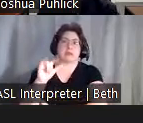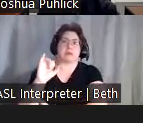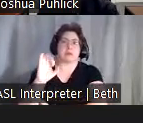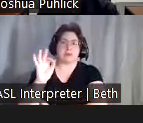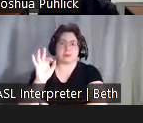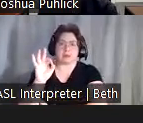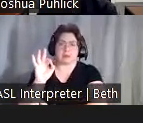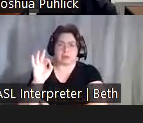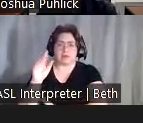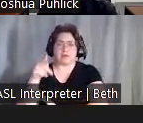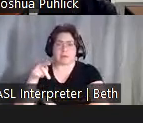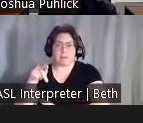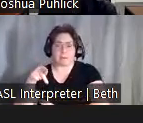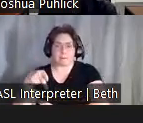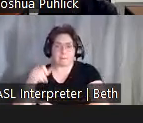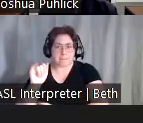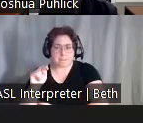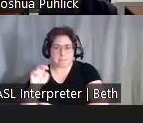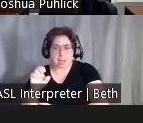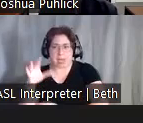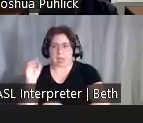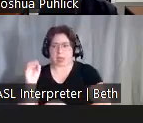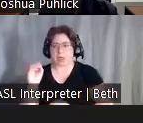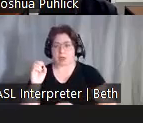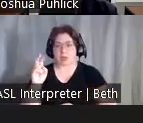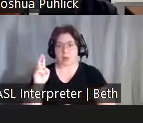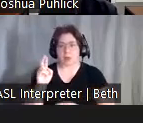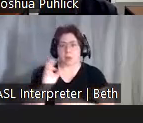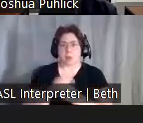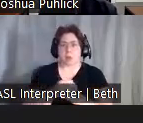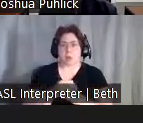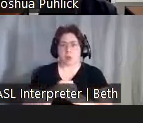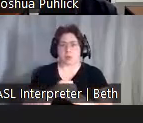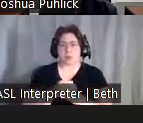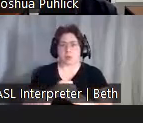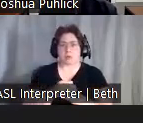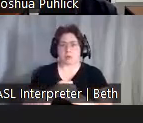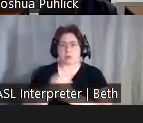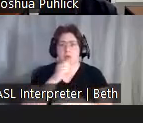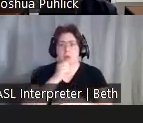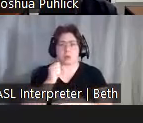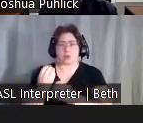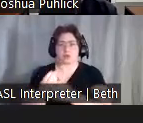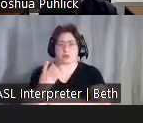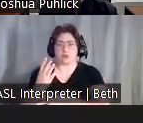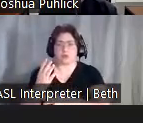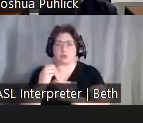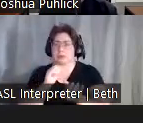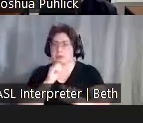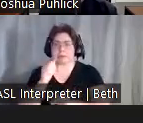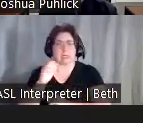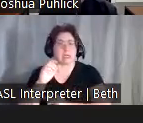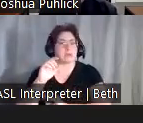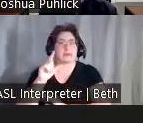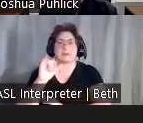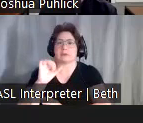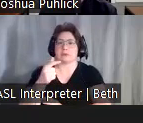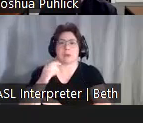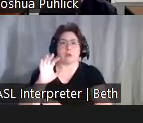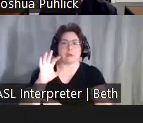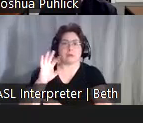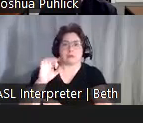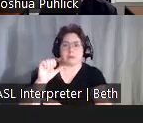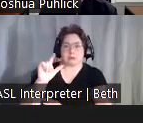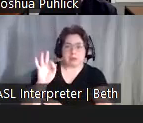Yeah, so most of the Jones Center is secondary forests. We also have, like I said, a lot of